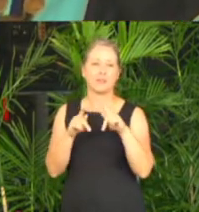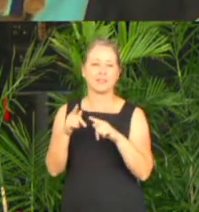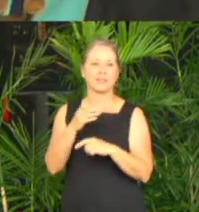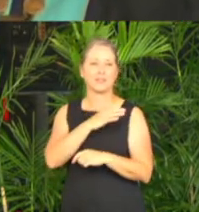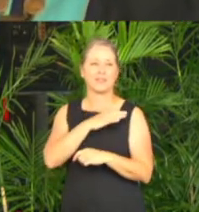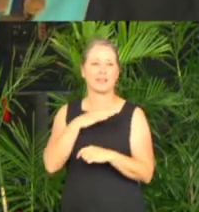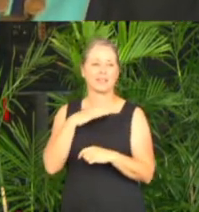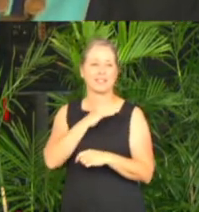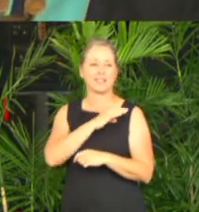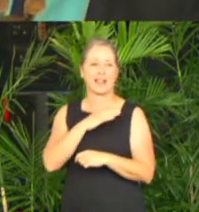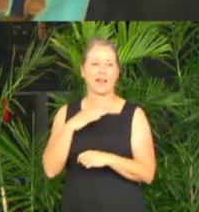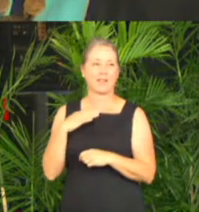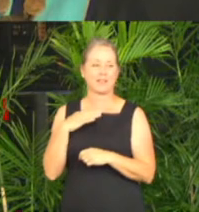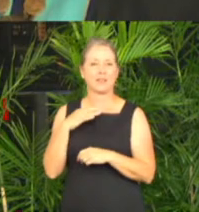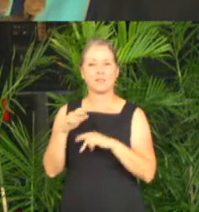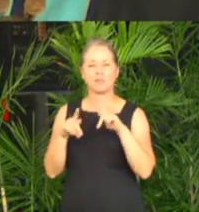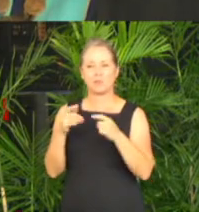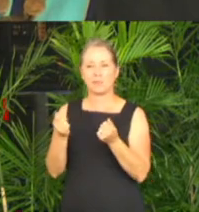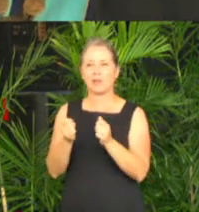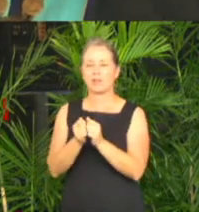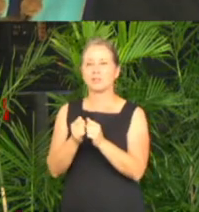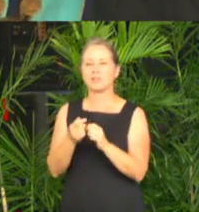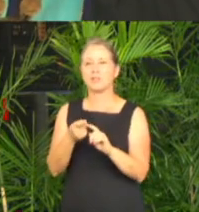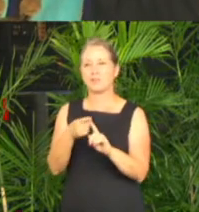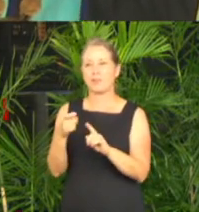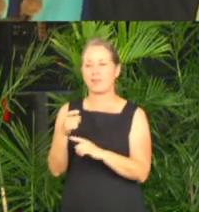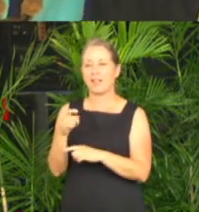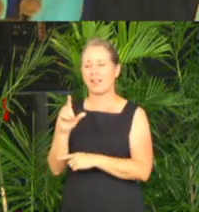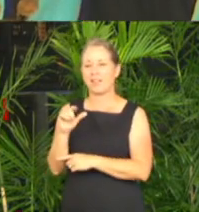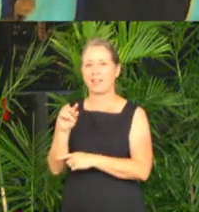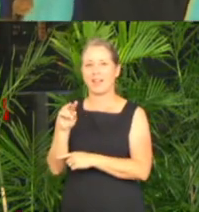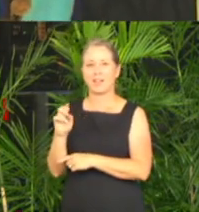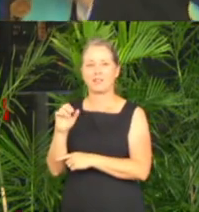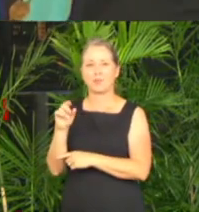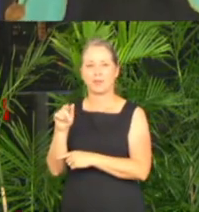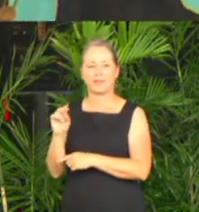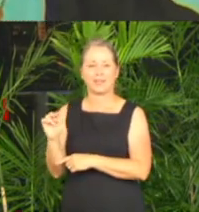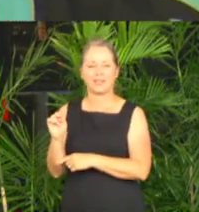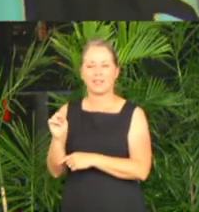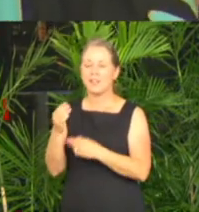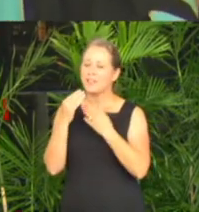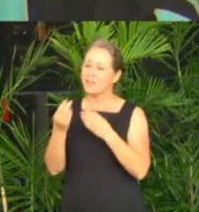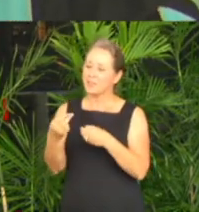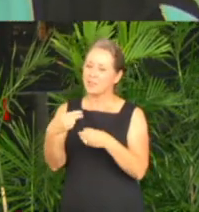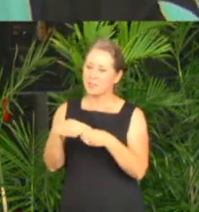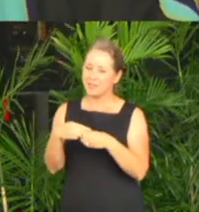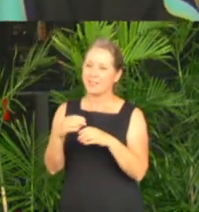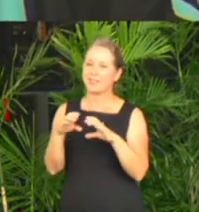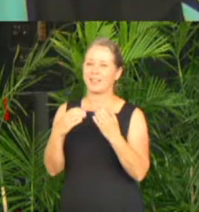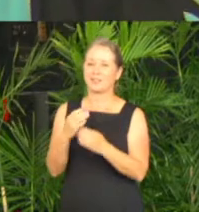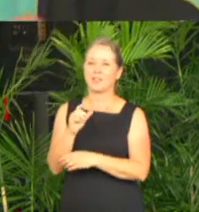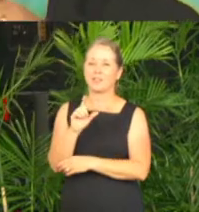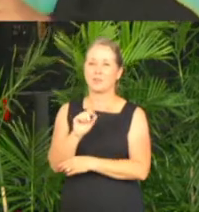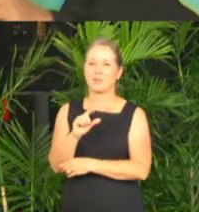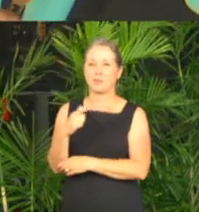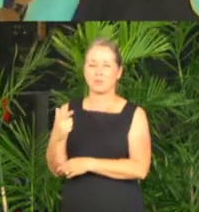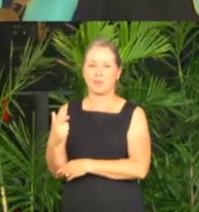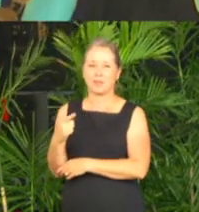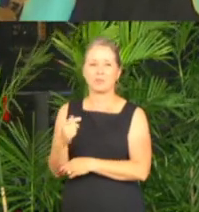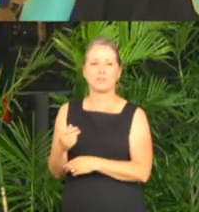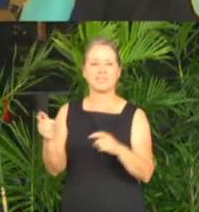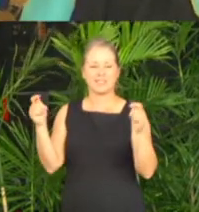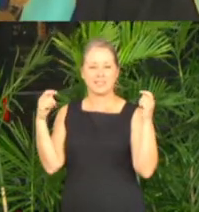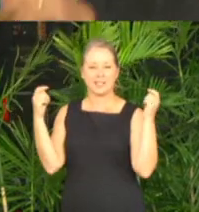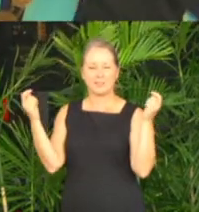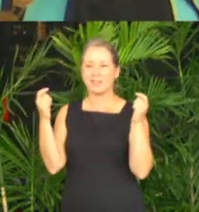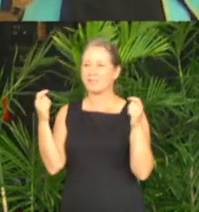staff, and those with us virtually from the live stream. Thank you for being with the class of 2021 as we celebrate